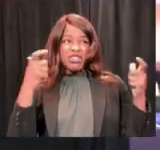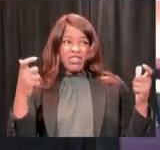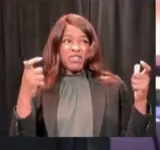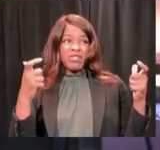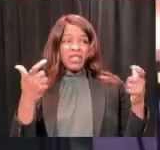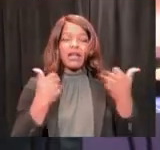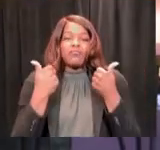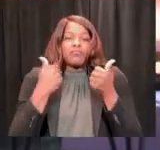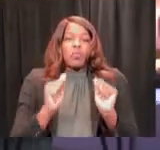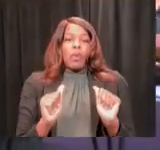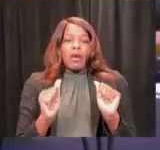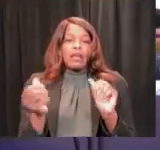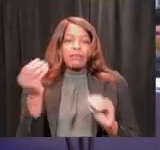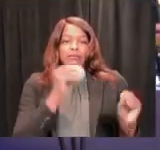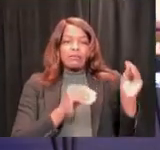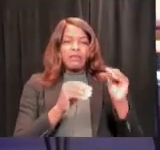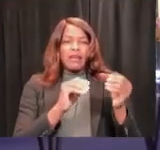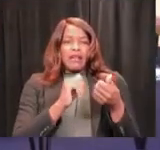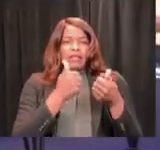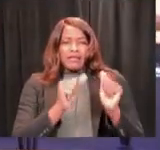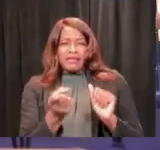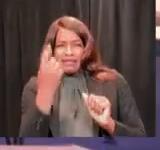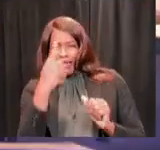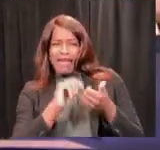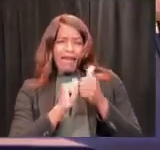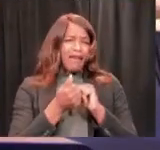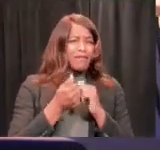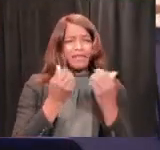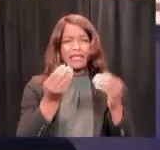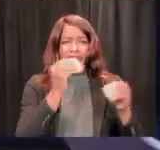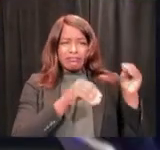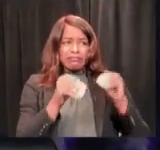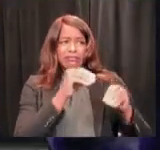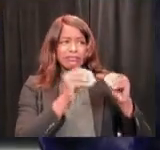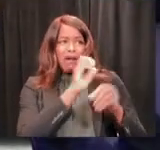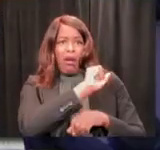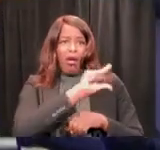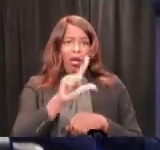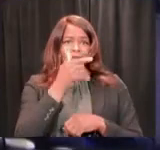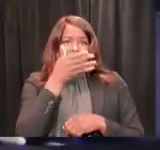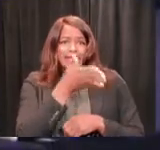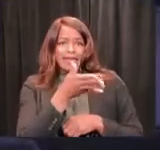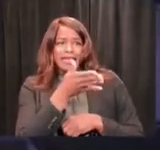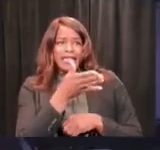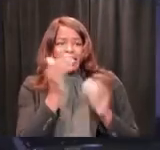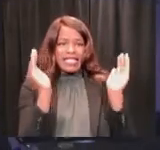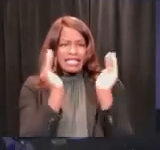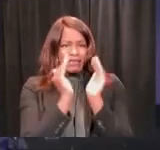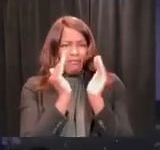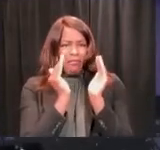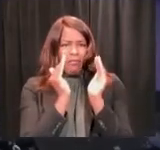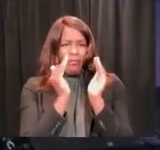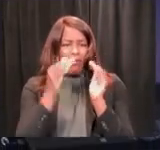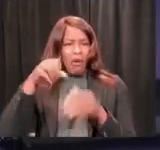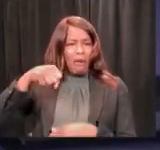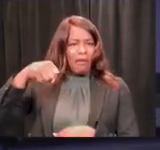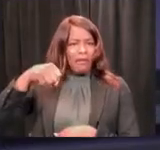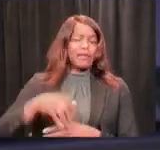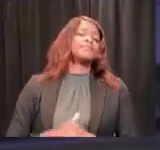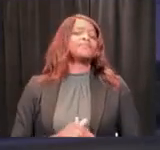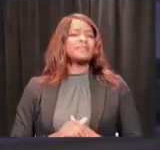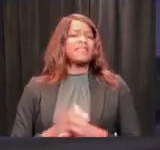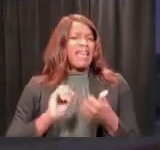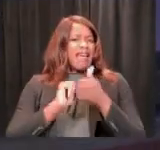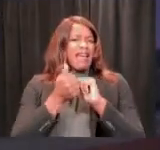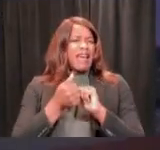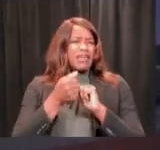there I am trying to figure out how in the world I'm going to get all of this into this small suitcase, right? I said,